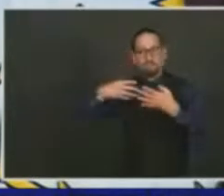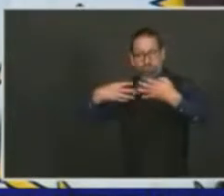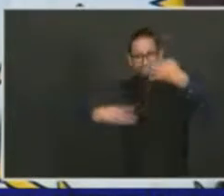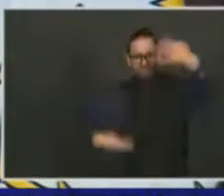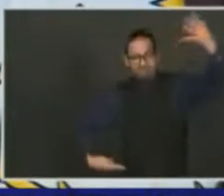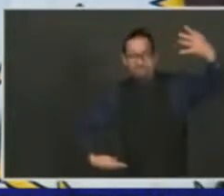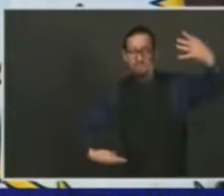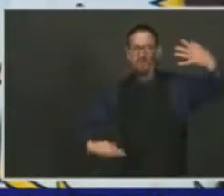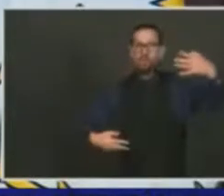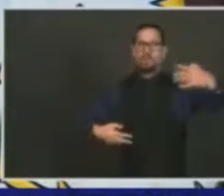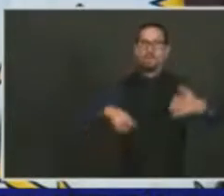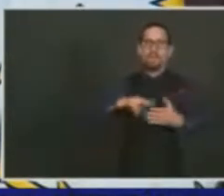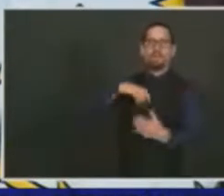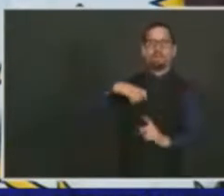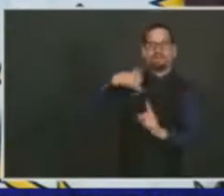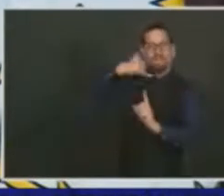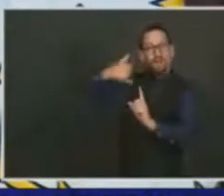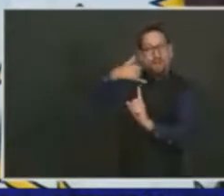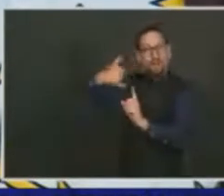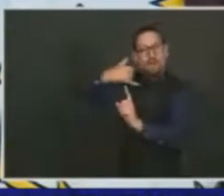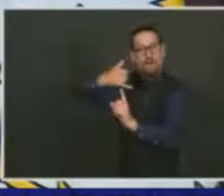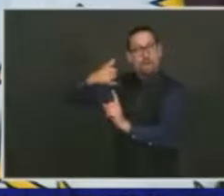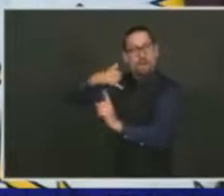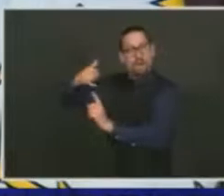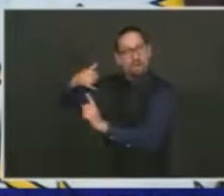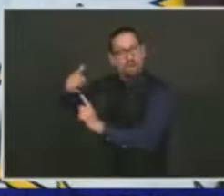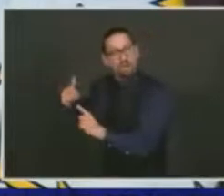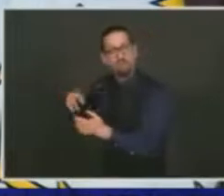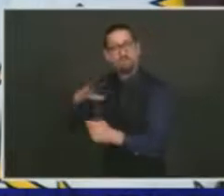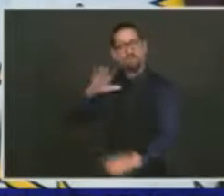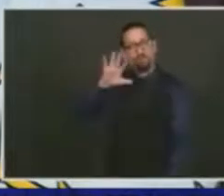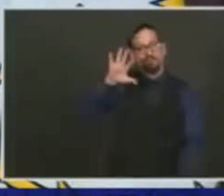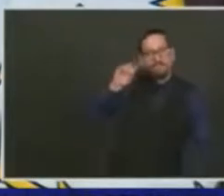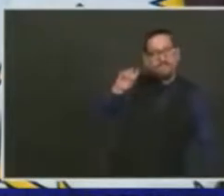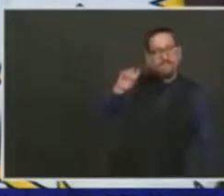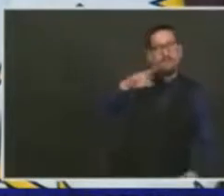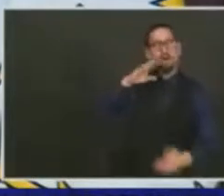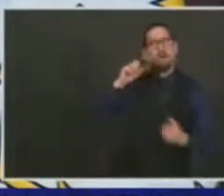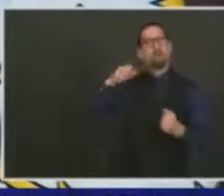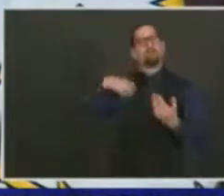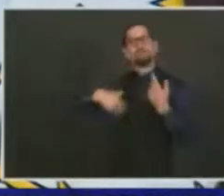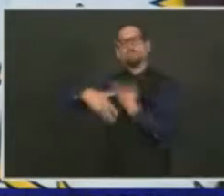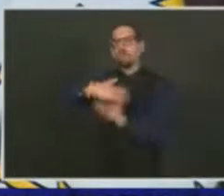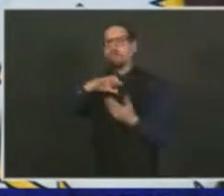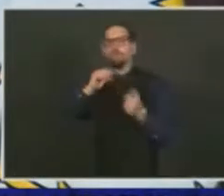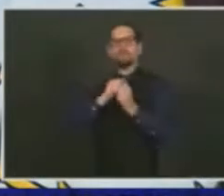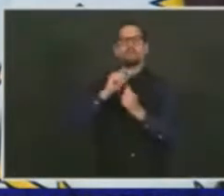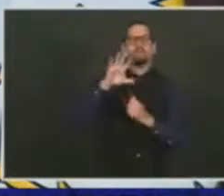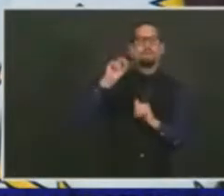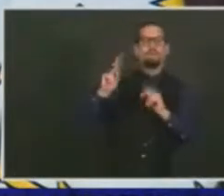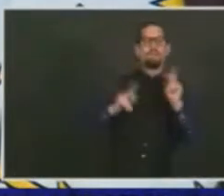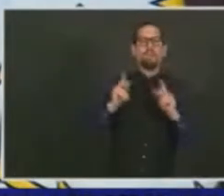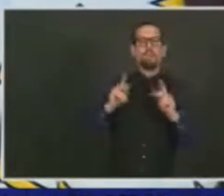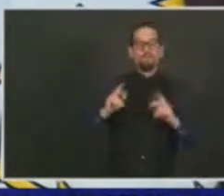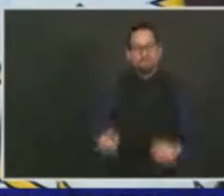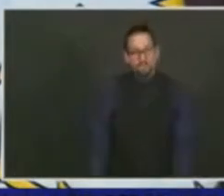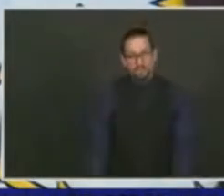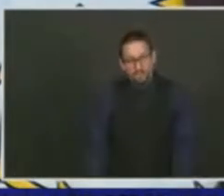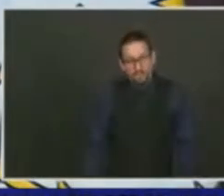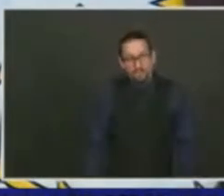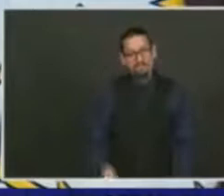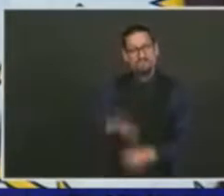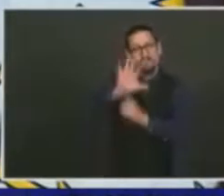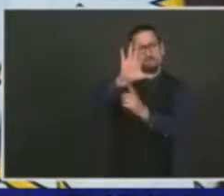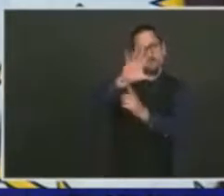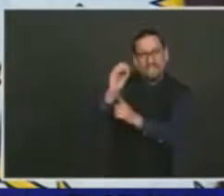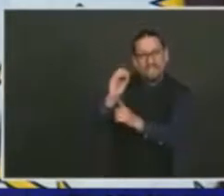50 close contacts right now, please. And if you do, if you're hearing me say that and say, oh, maybe I do,